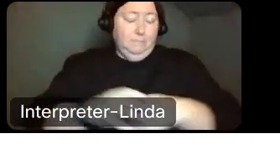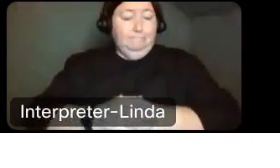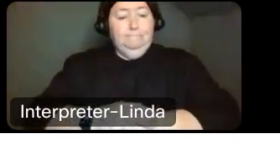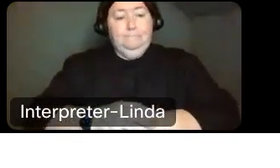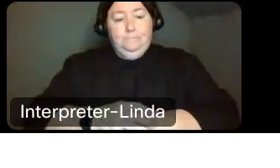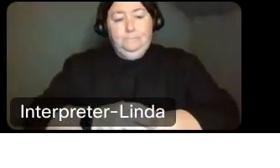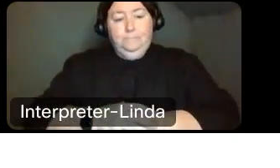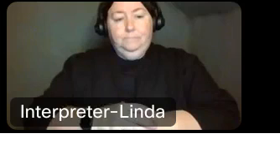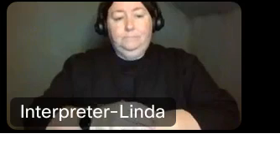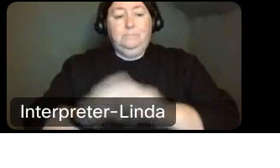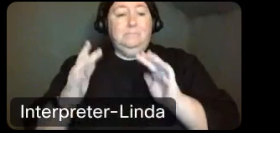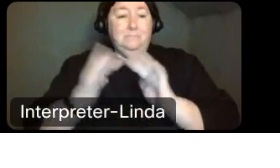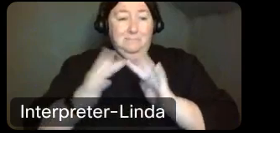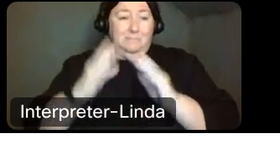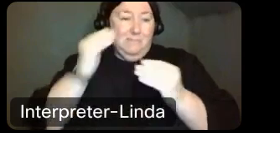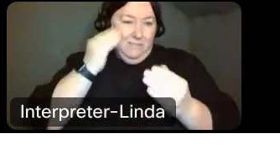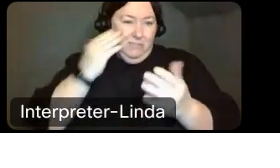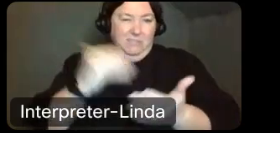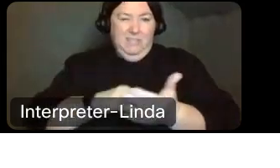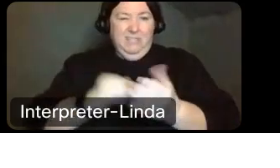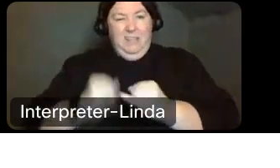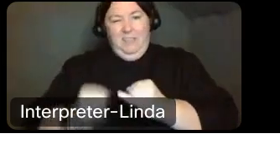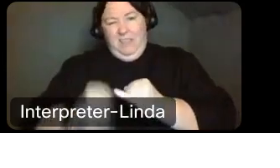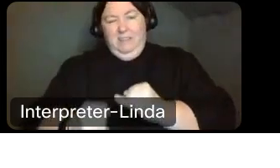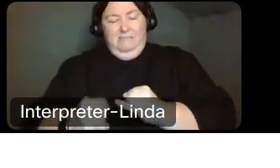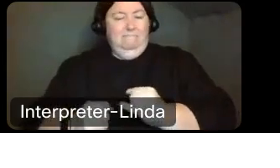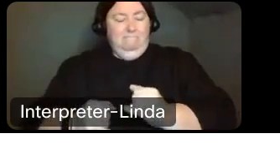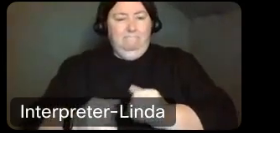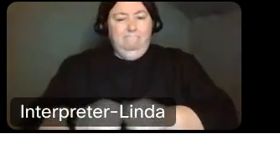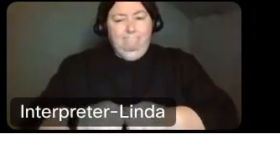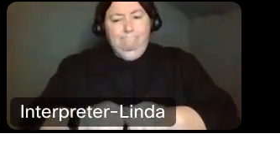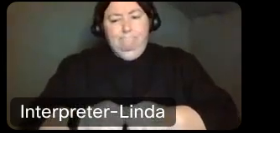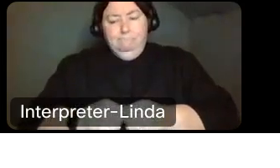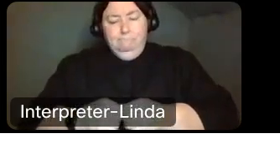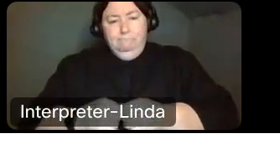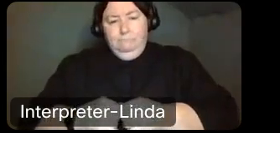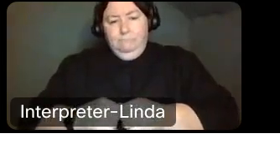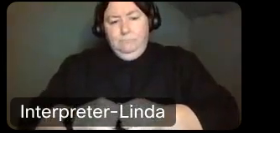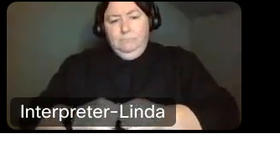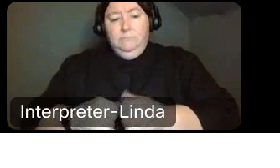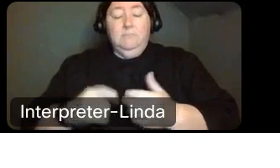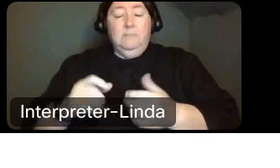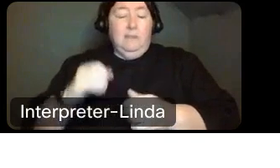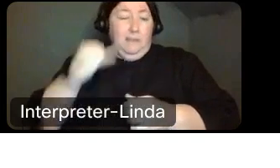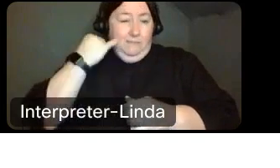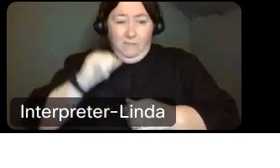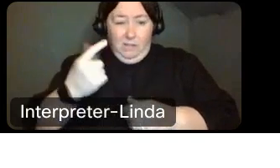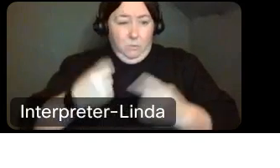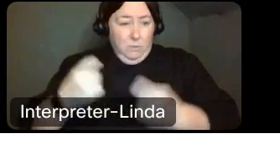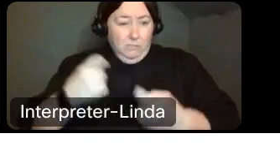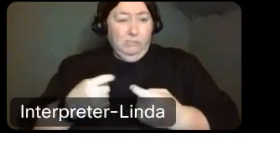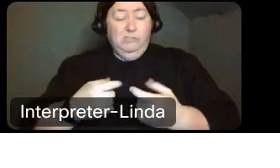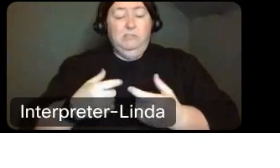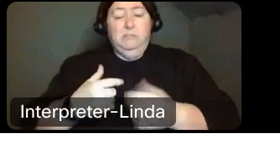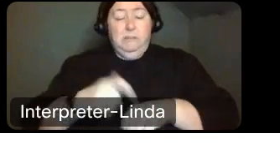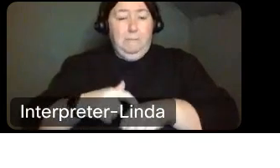The contact info, again, will be at the end of the slides. And at that time, so if we have any questions, you can put those in the